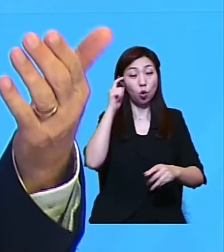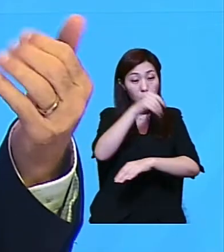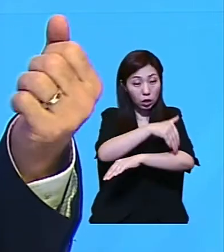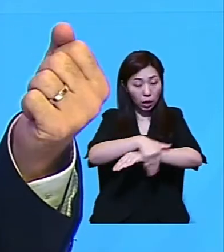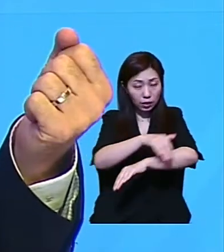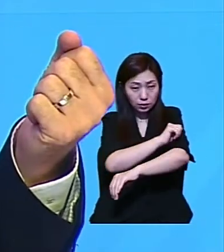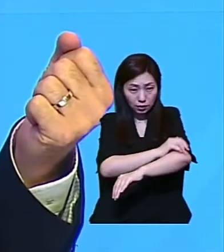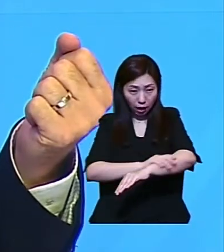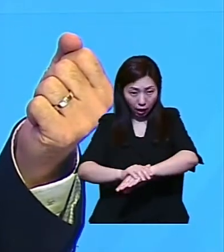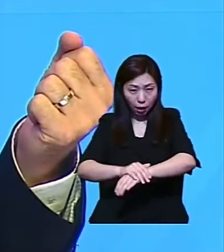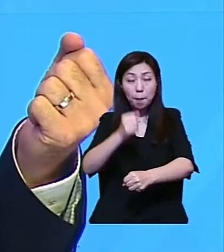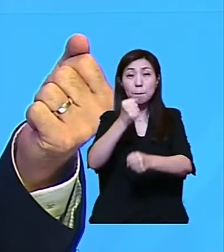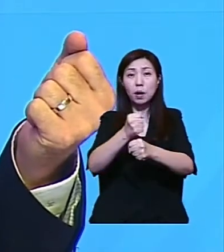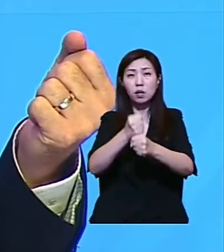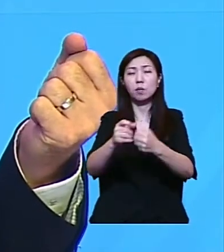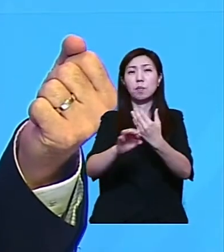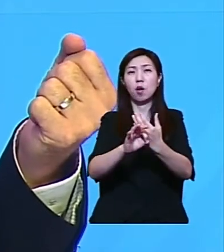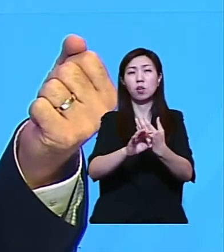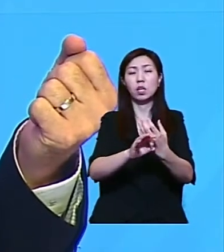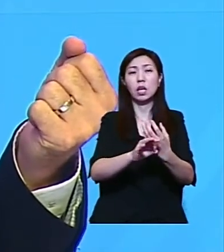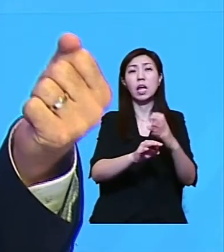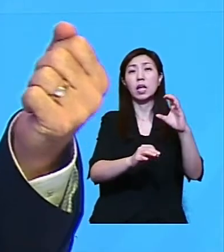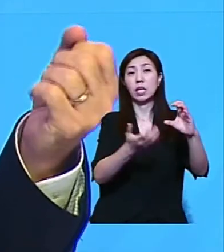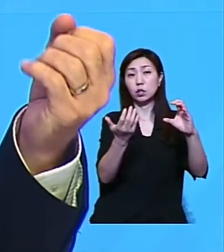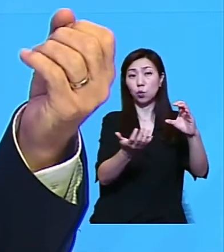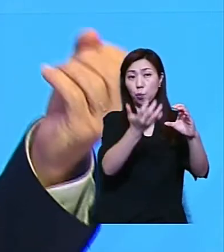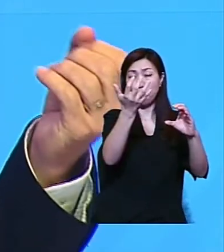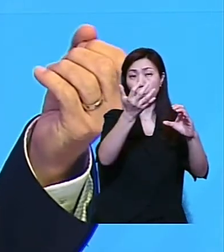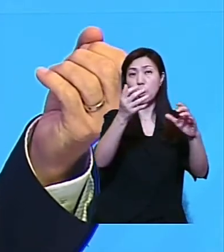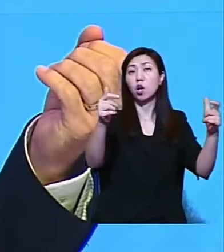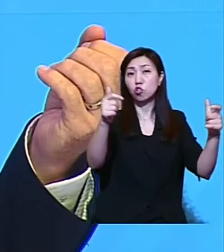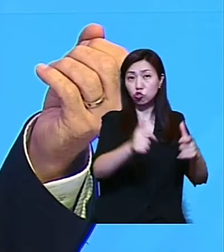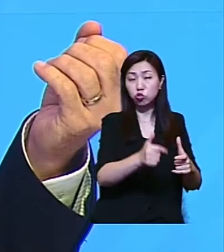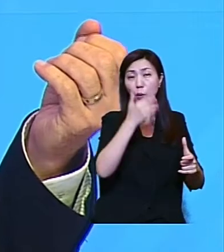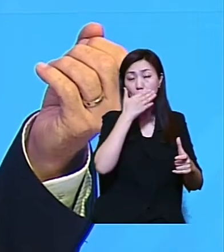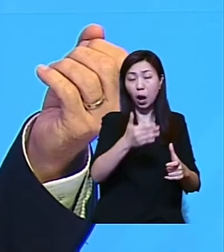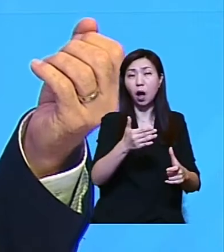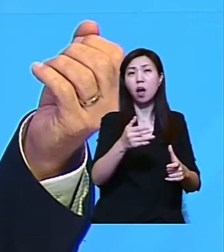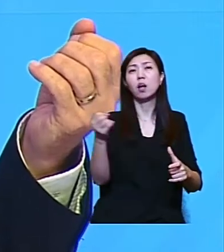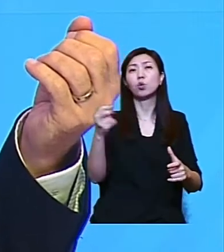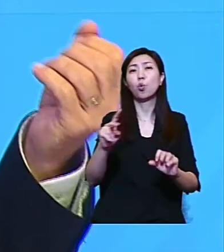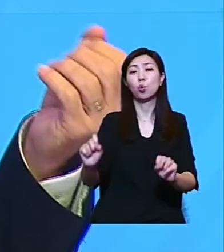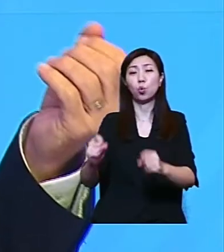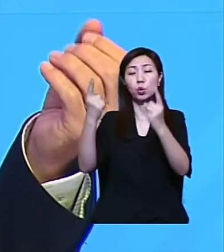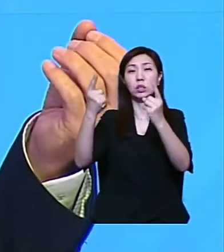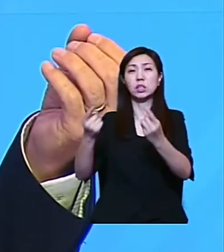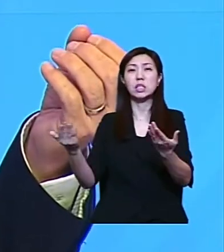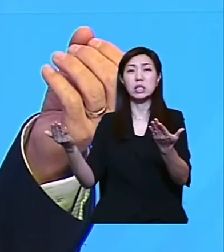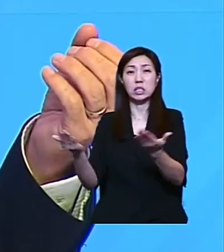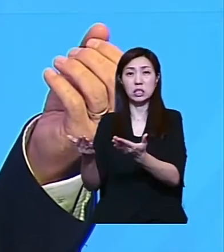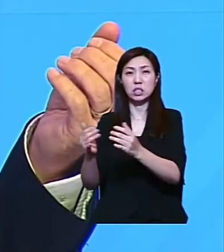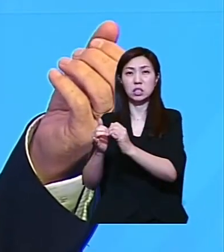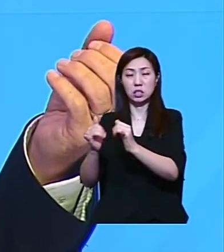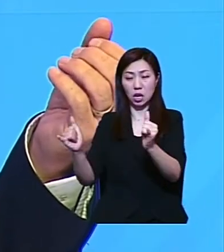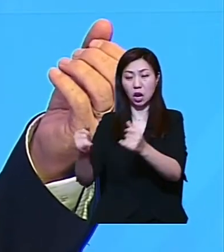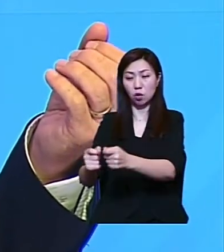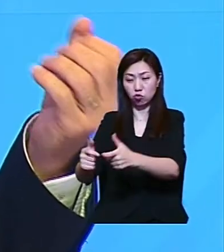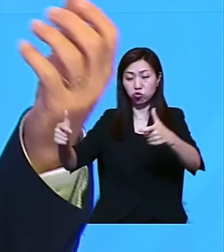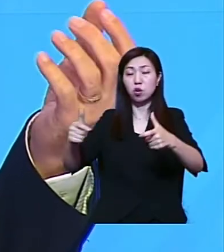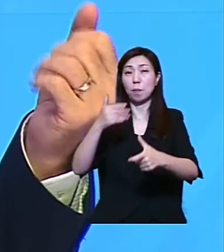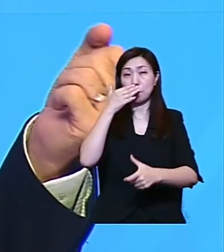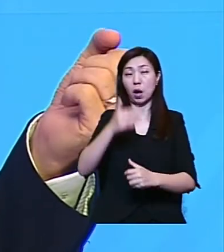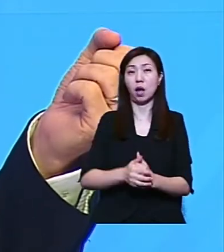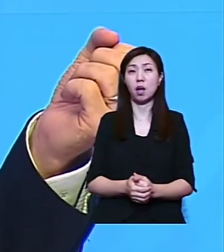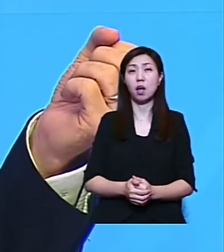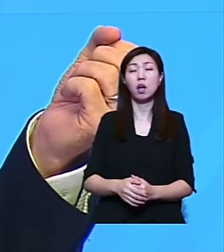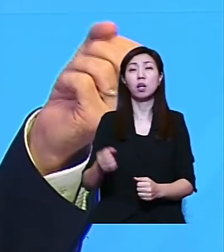have an employment benefit. And then you can take it one step further and design projects specifically for vulnerable groups. So that's